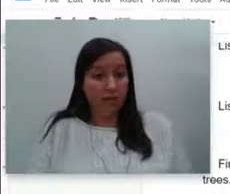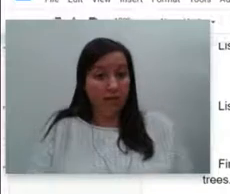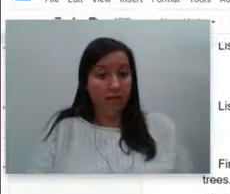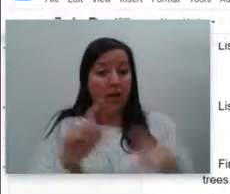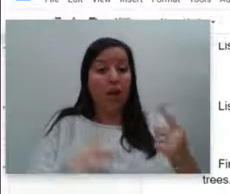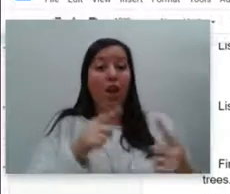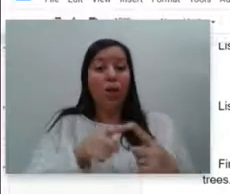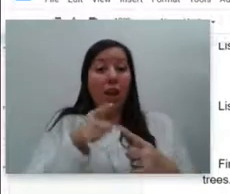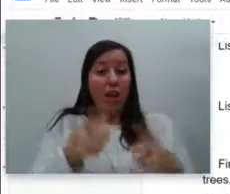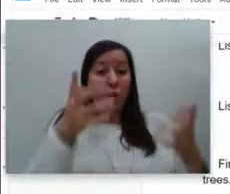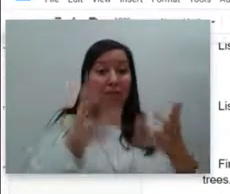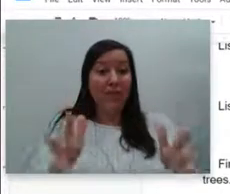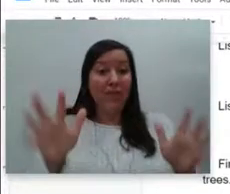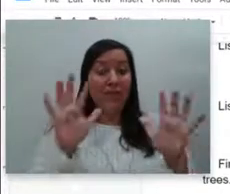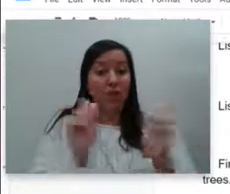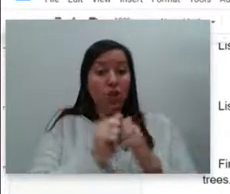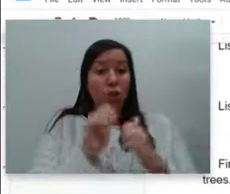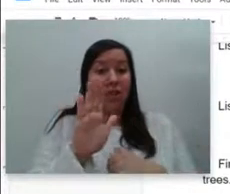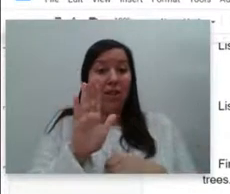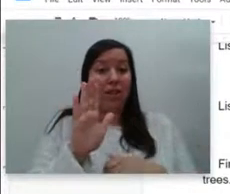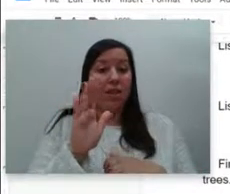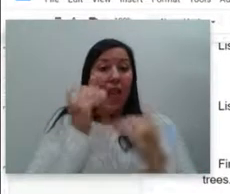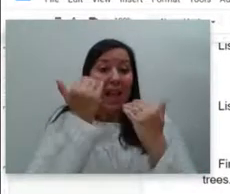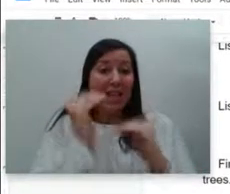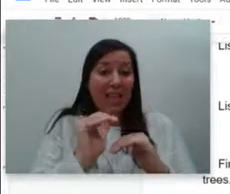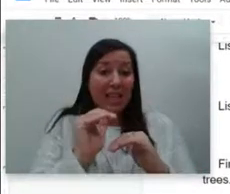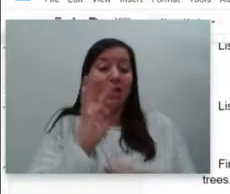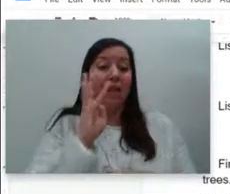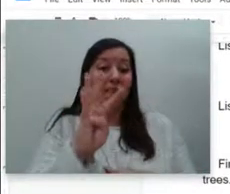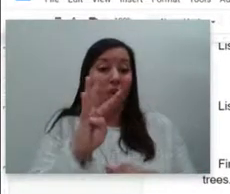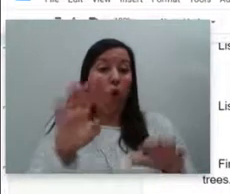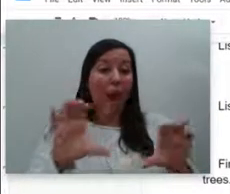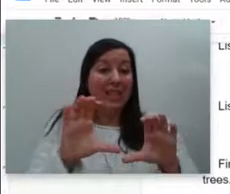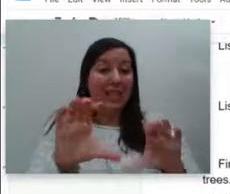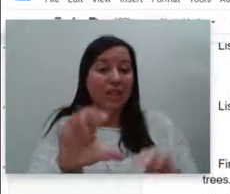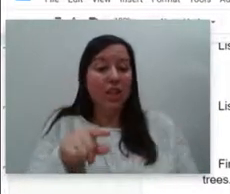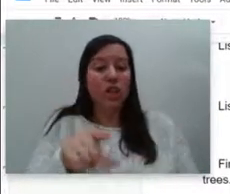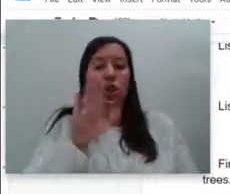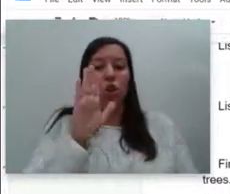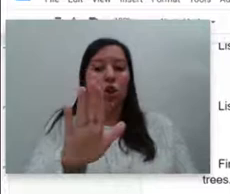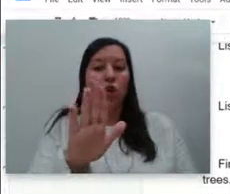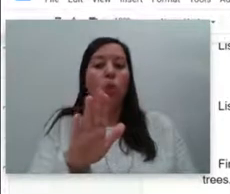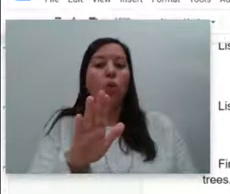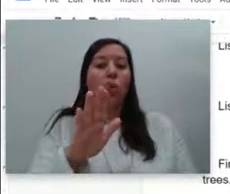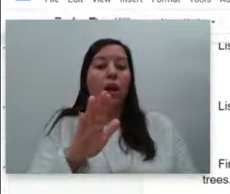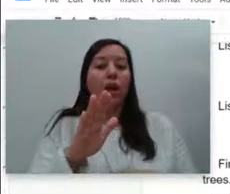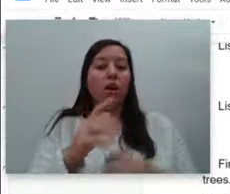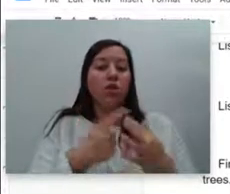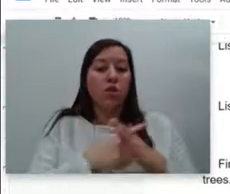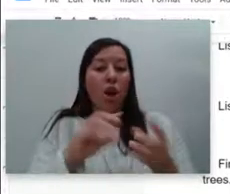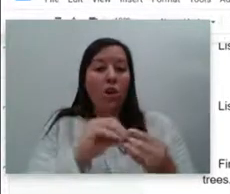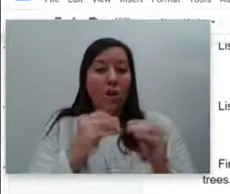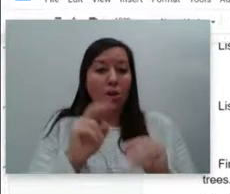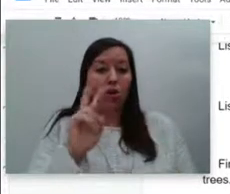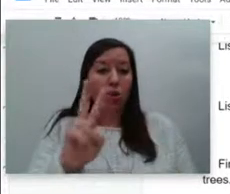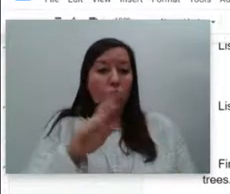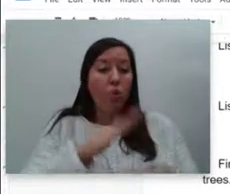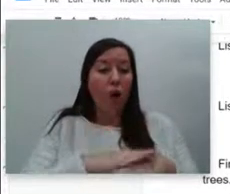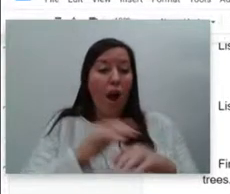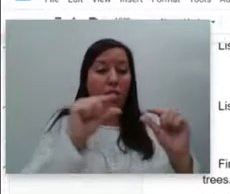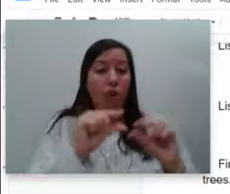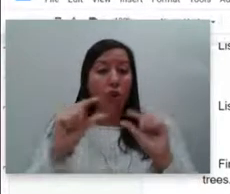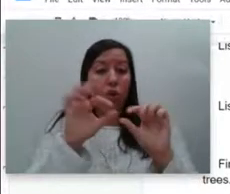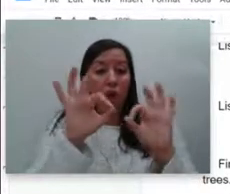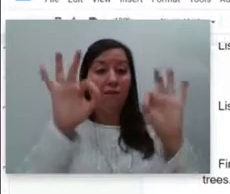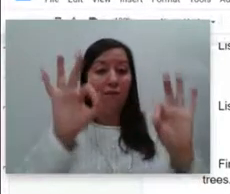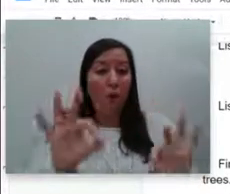When you are done with your at least 4 activities, you're going to go on to number 2 on the Google form, and you're